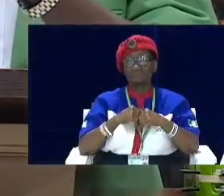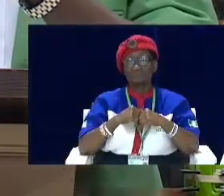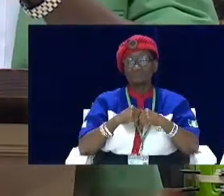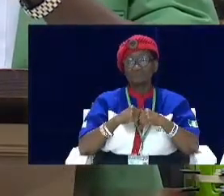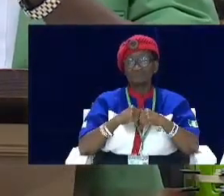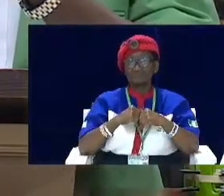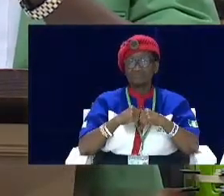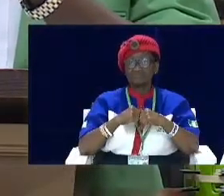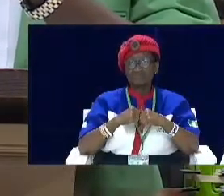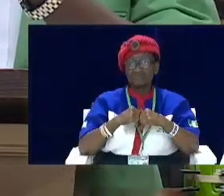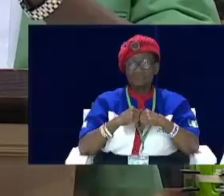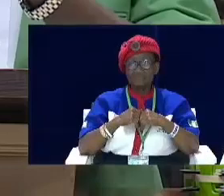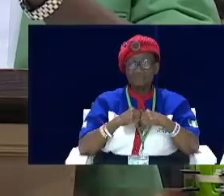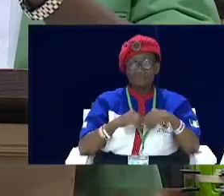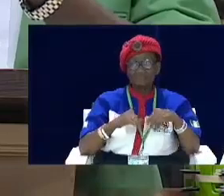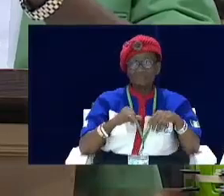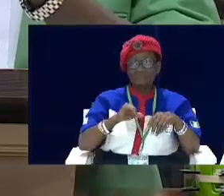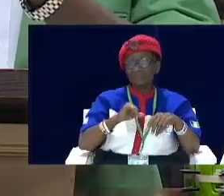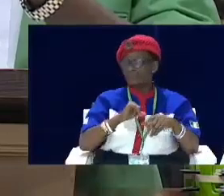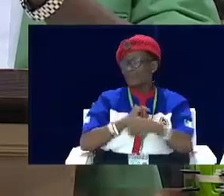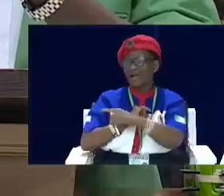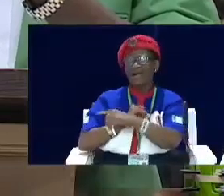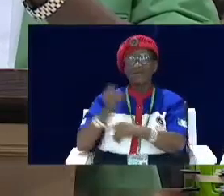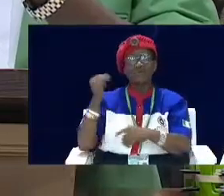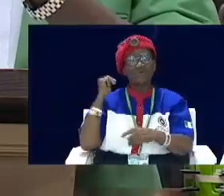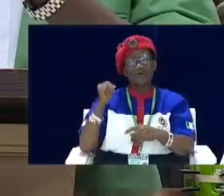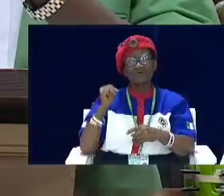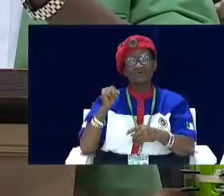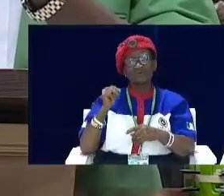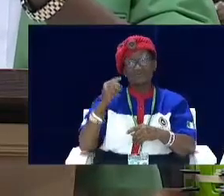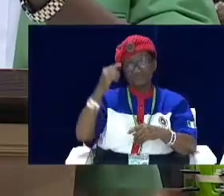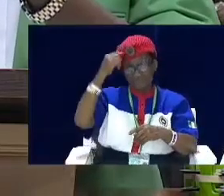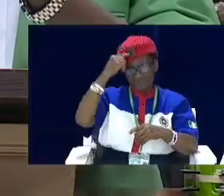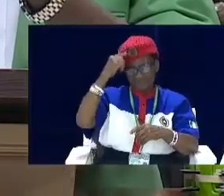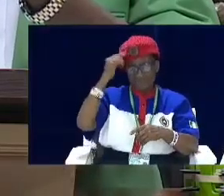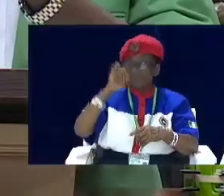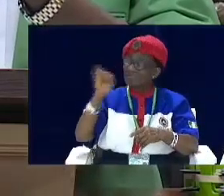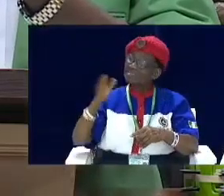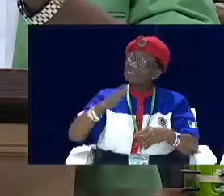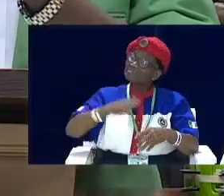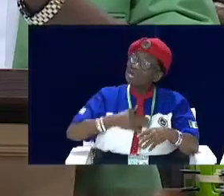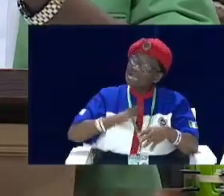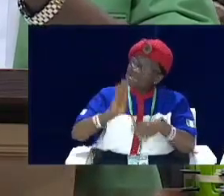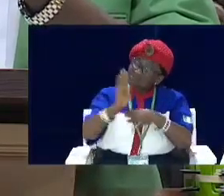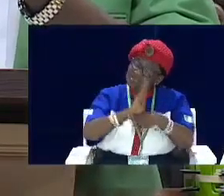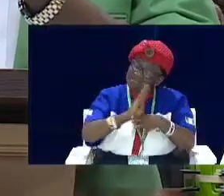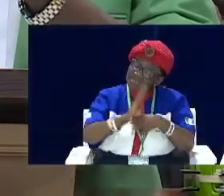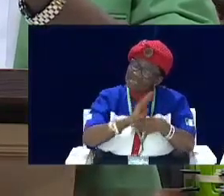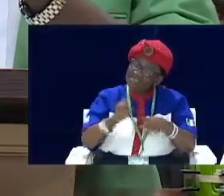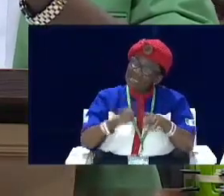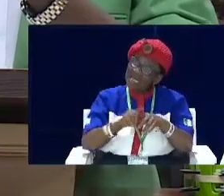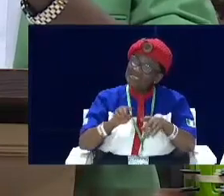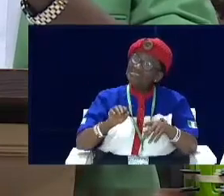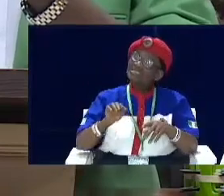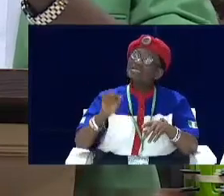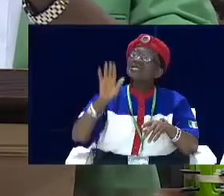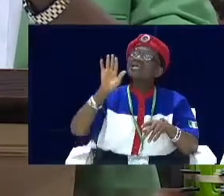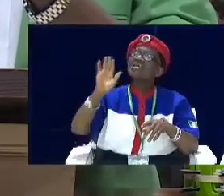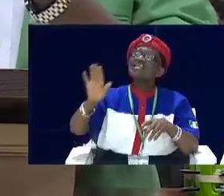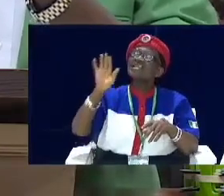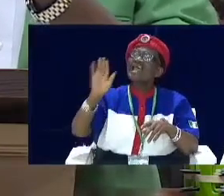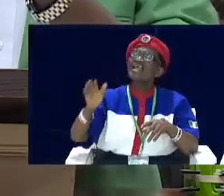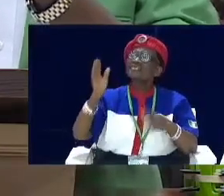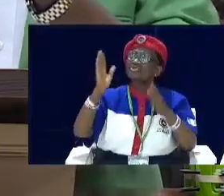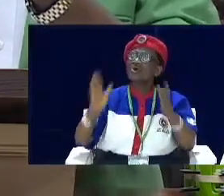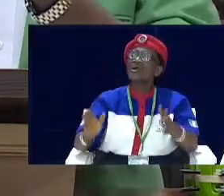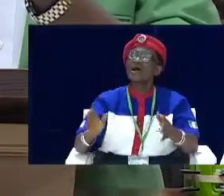So I was minding my business as a lecturer. Pe jeje ni mo koju sise mi gege bi oluko ni. When you called me. Nigba to